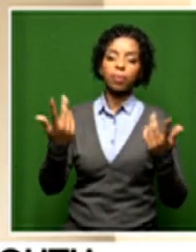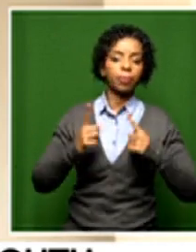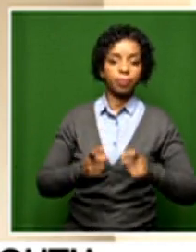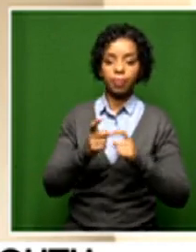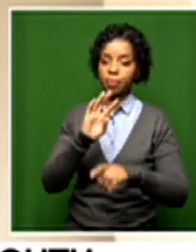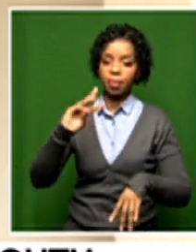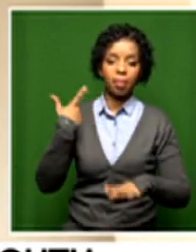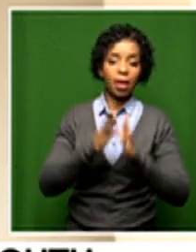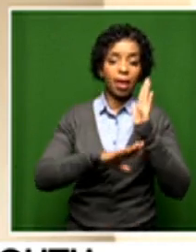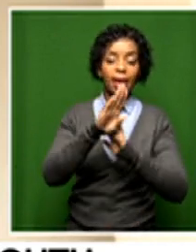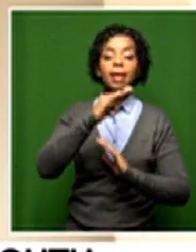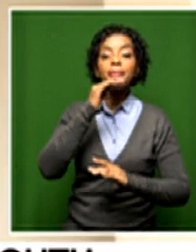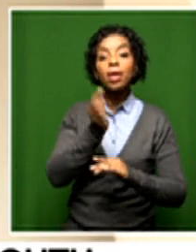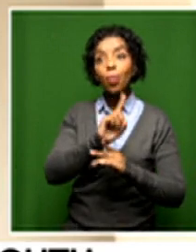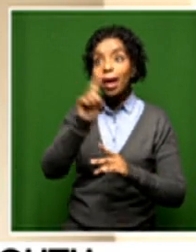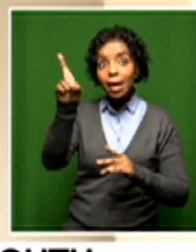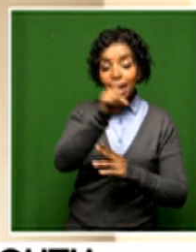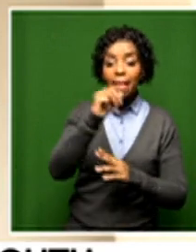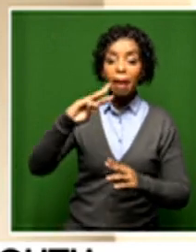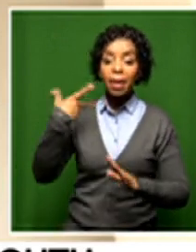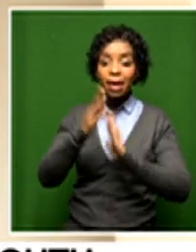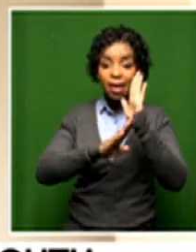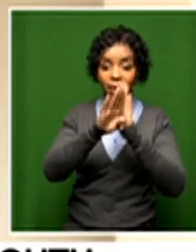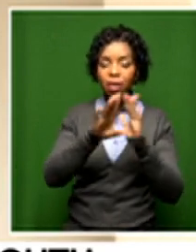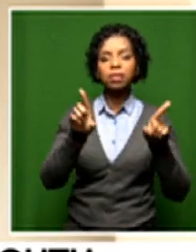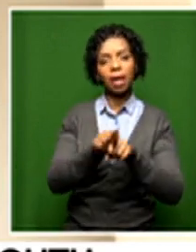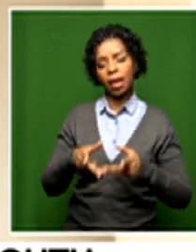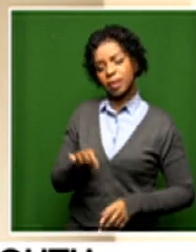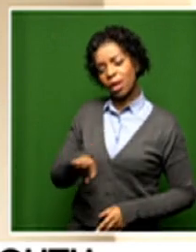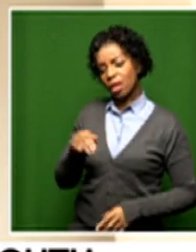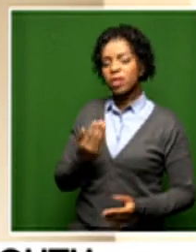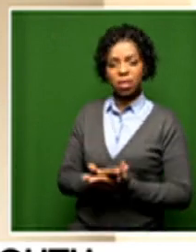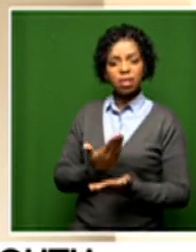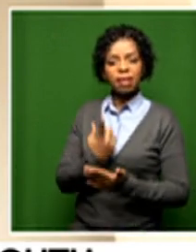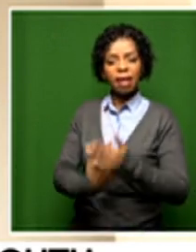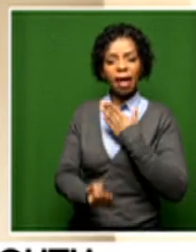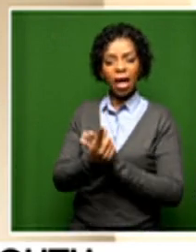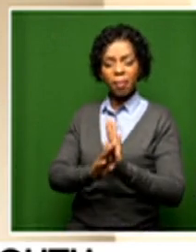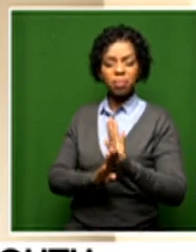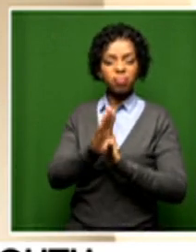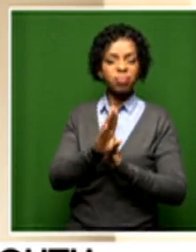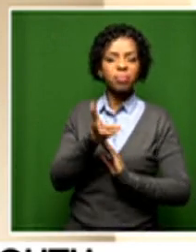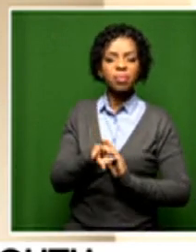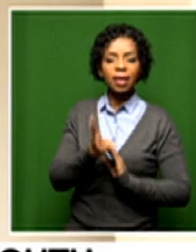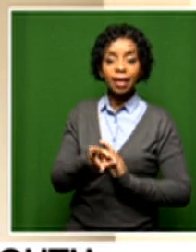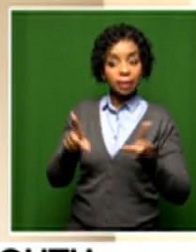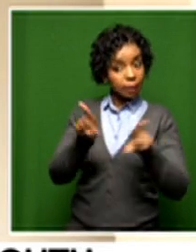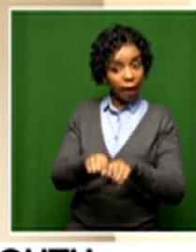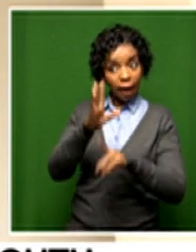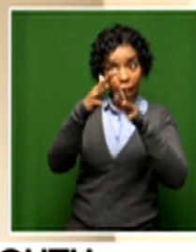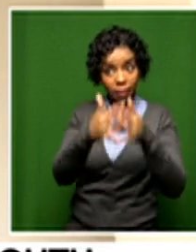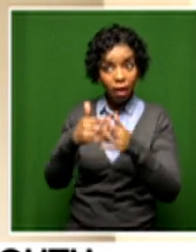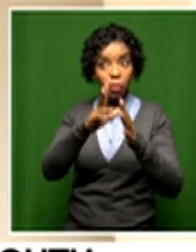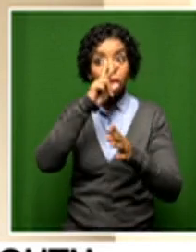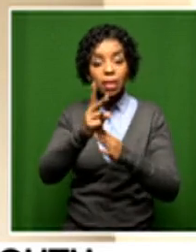to them, it can come to us. We've seen in the US, the numbers have gone up much more than what it was before. We've seen in